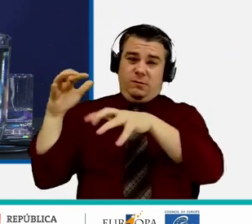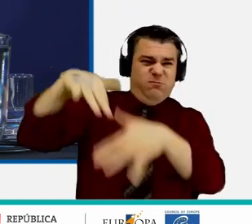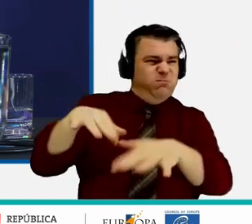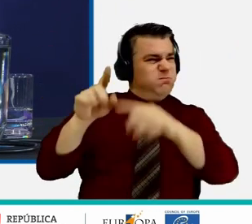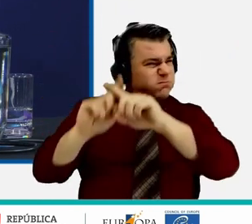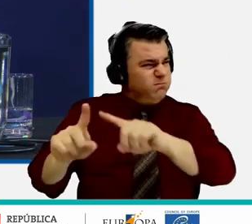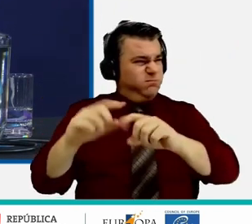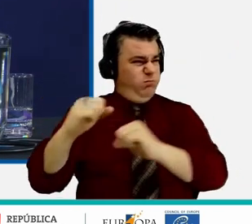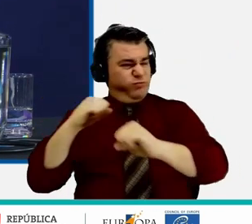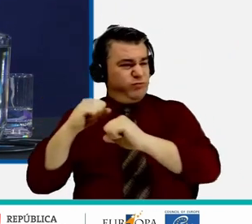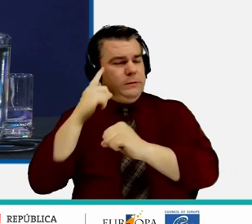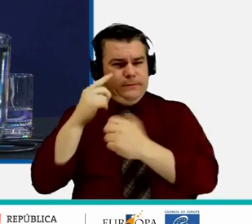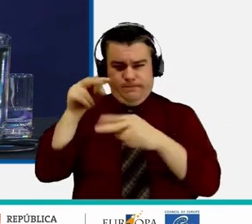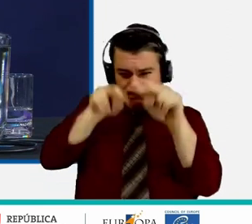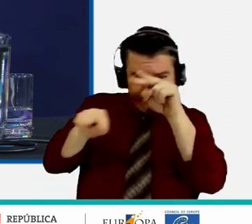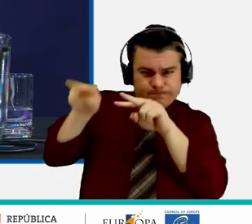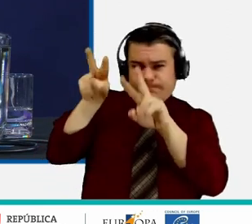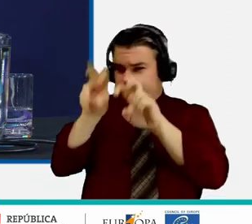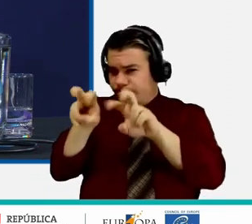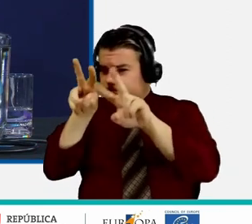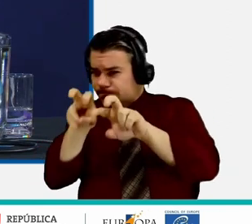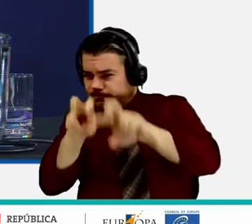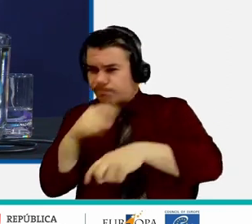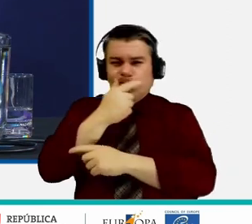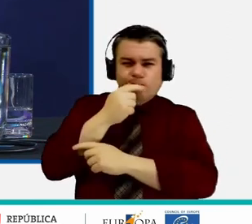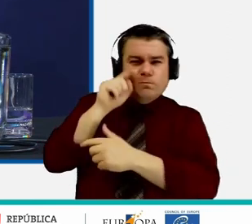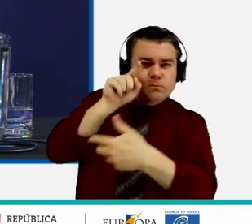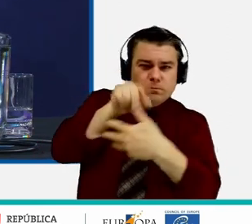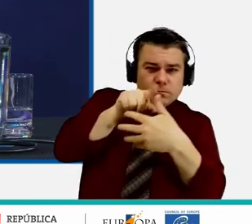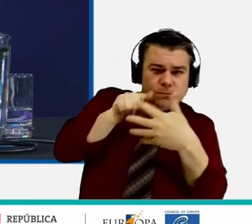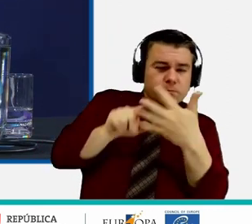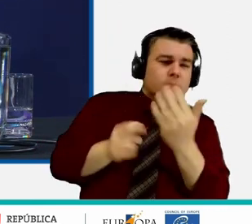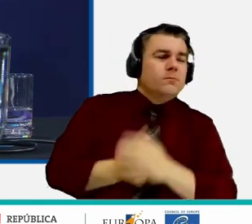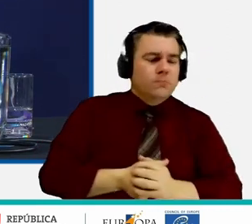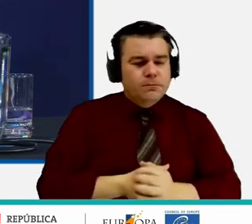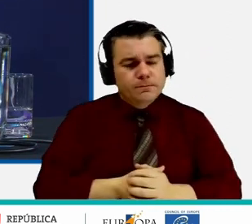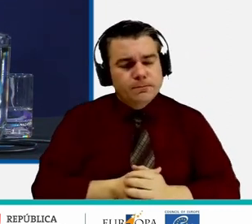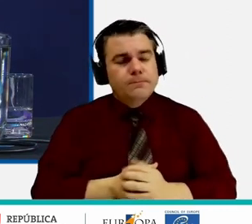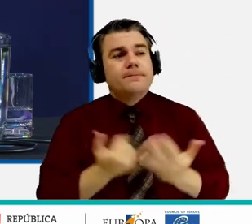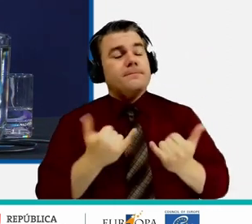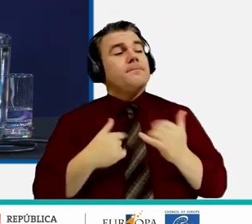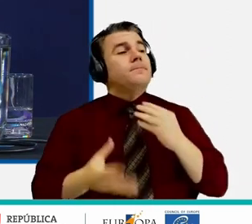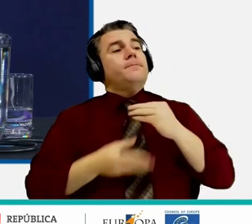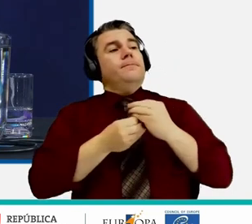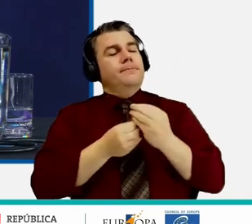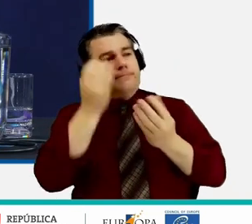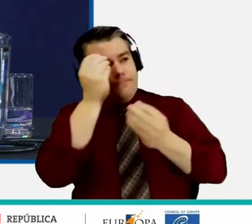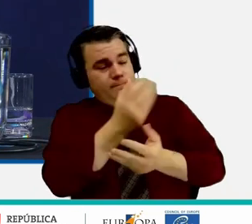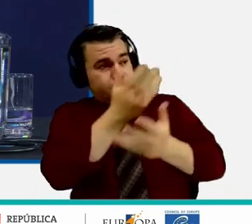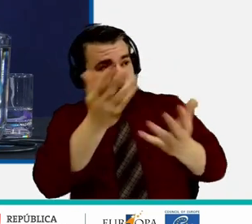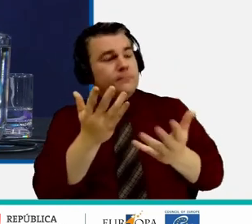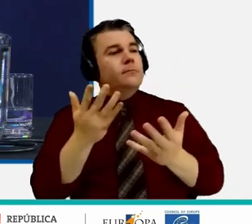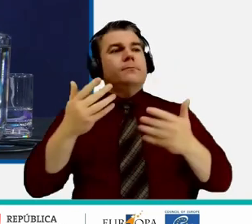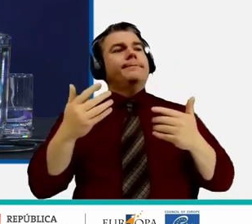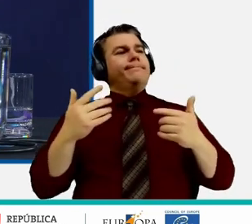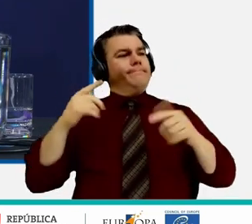are underway. Now I will try to say something more practical, what we have done so